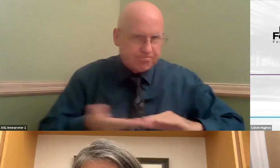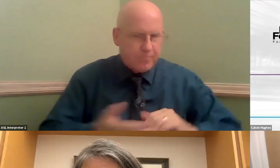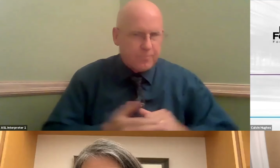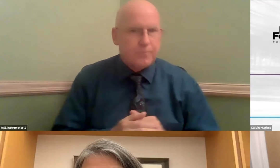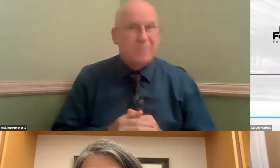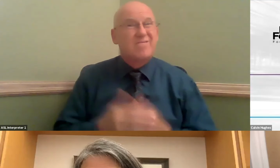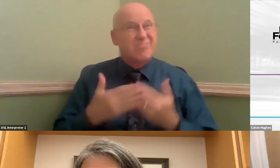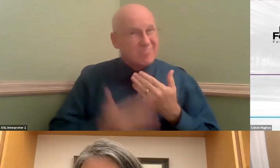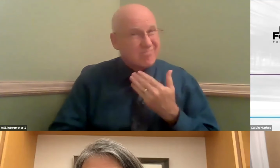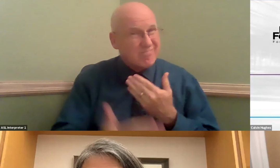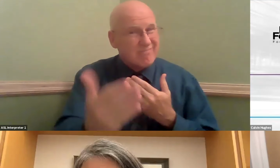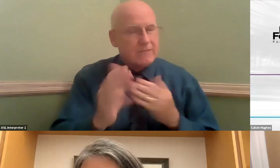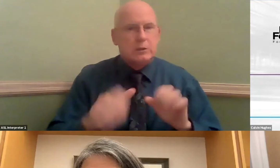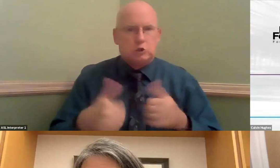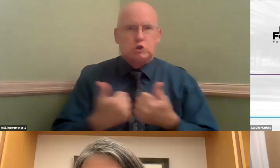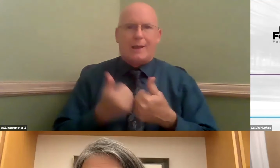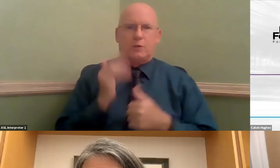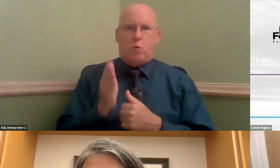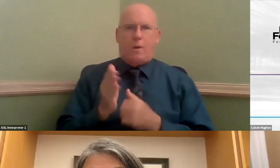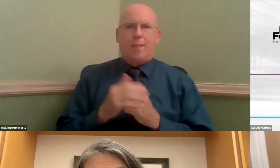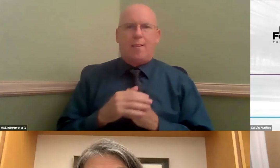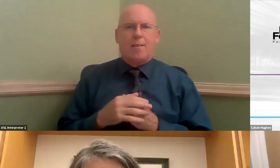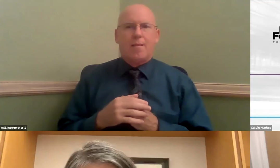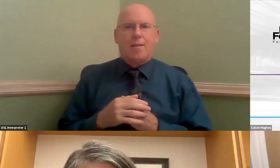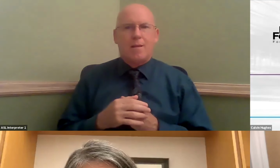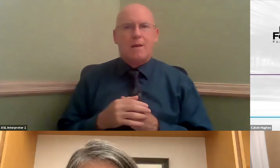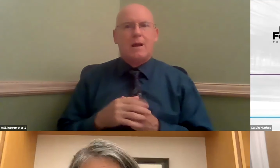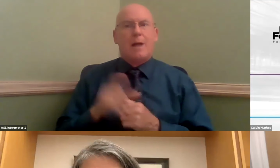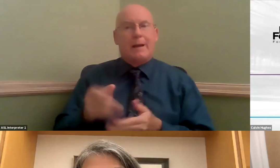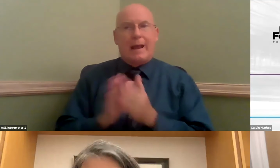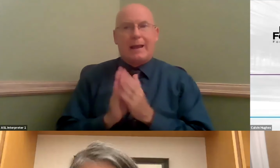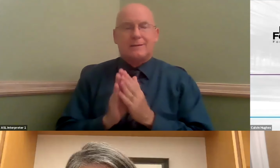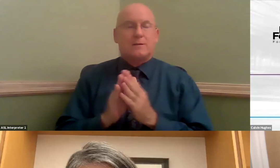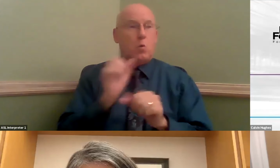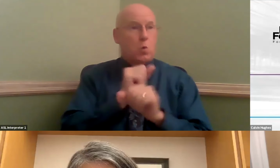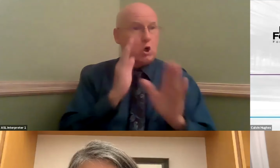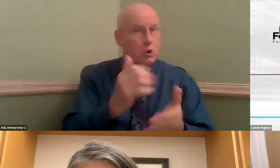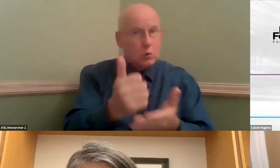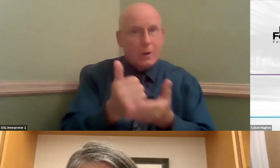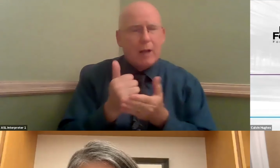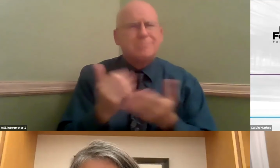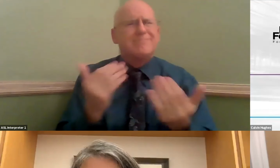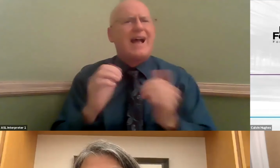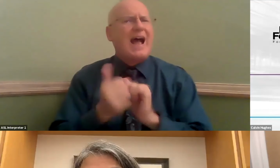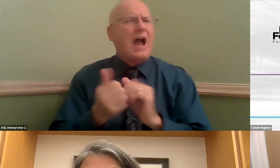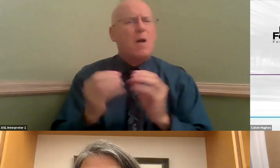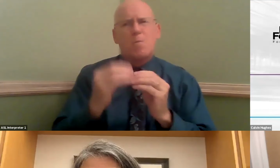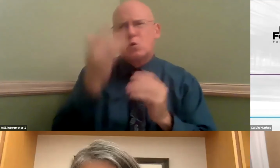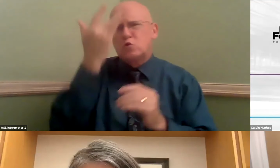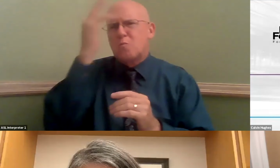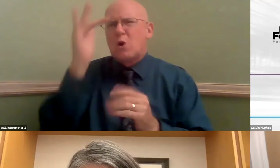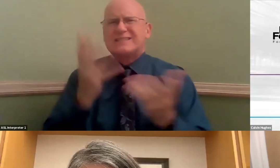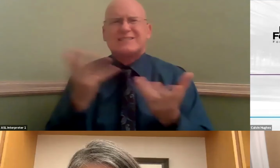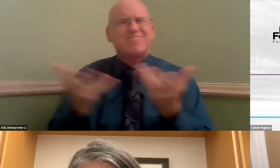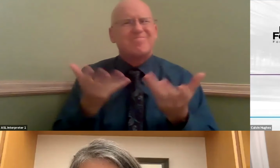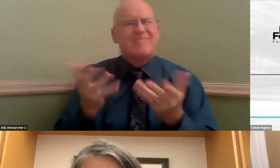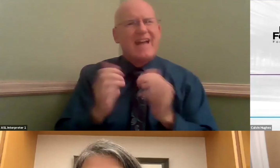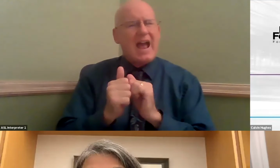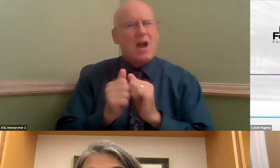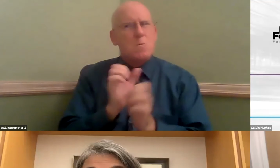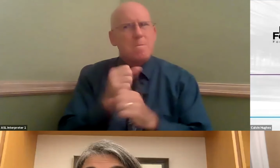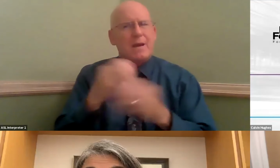challenge. So I am going to enlist the help of our workforce. How can we work smarter? How can we create